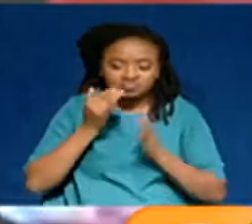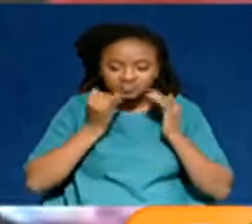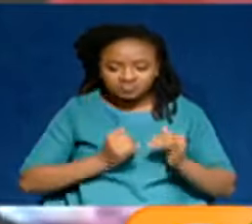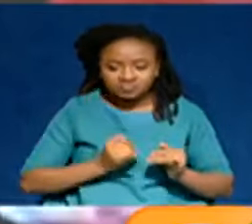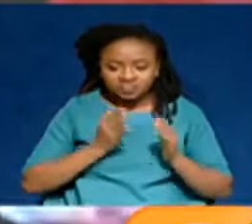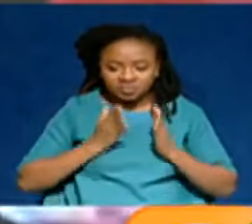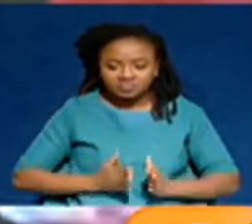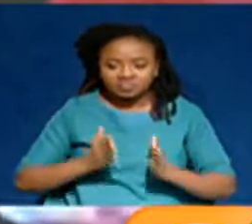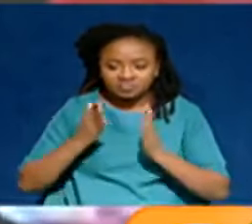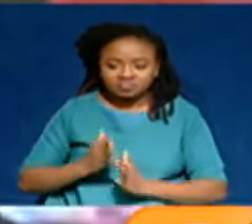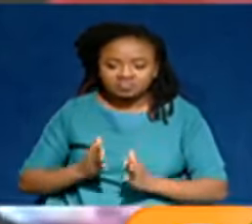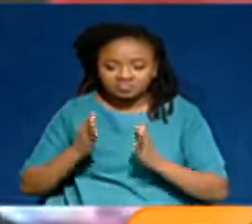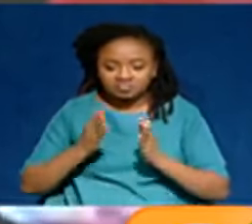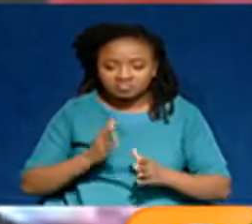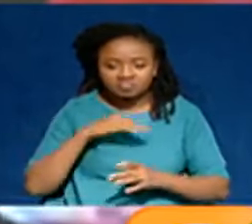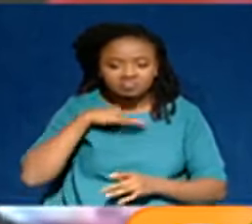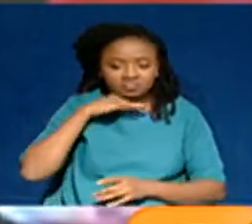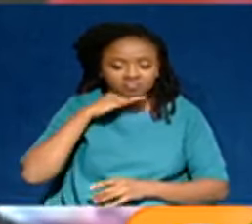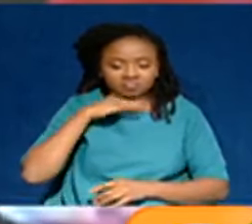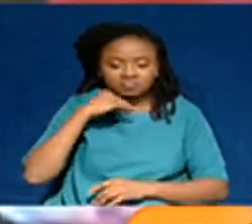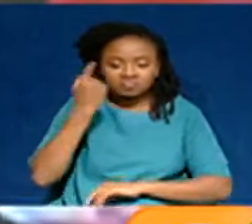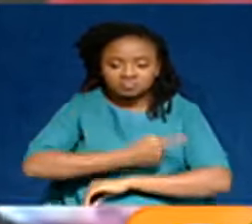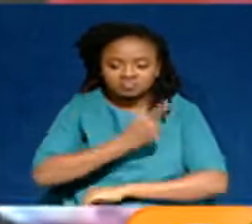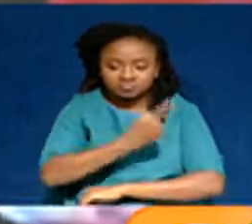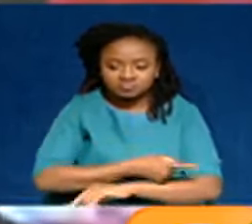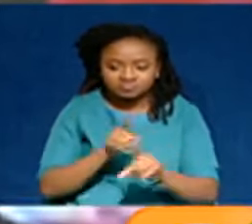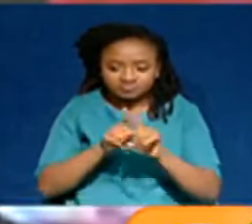The very sad statistics is that in these